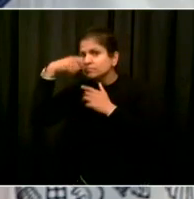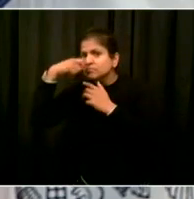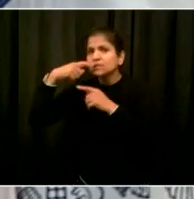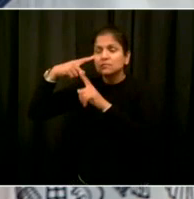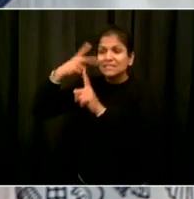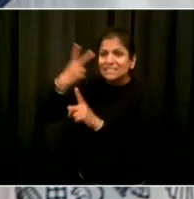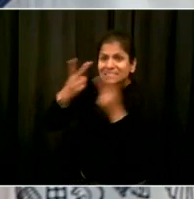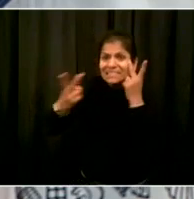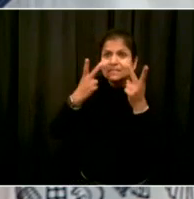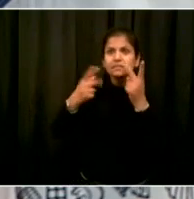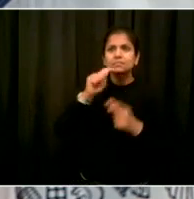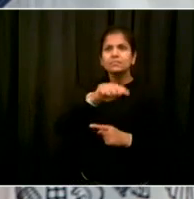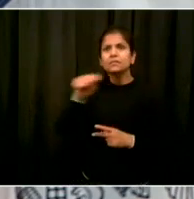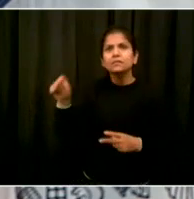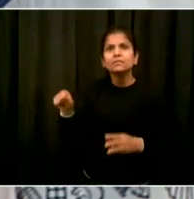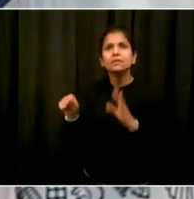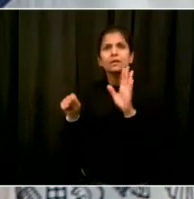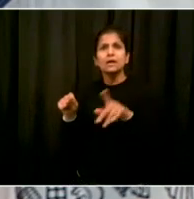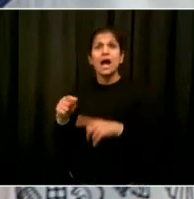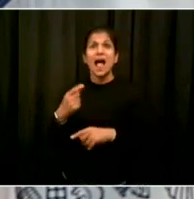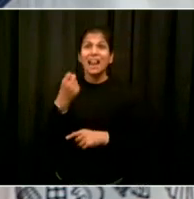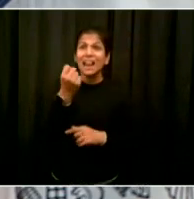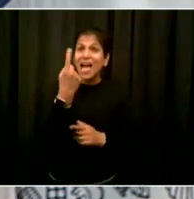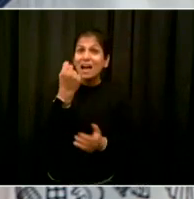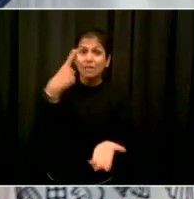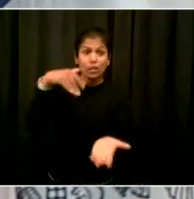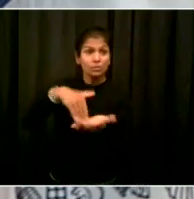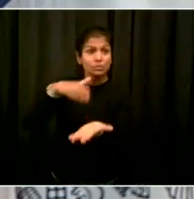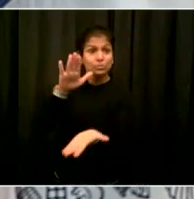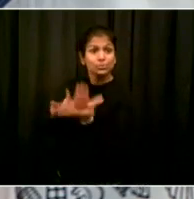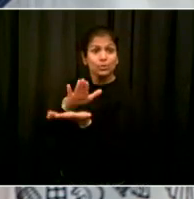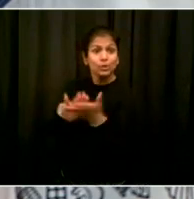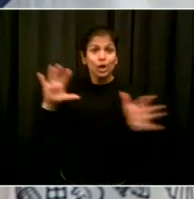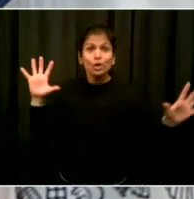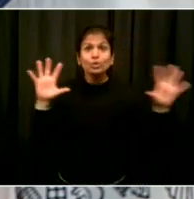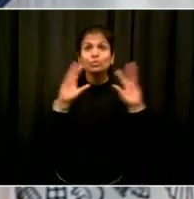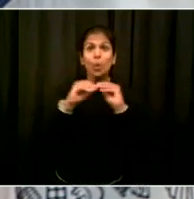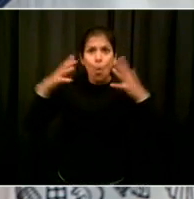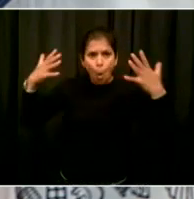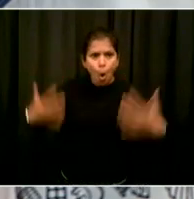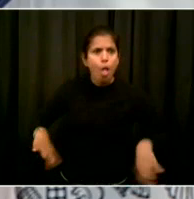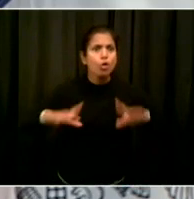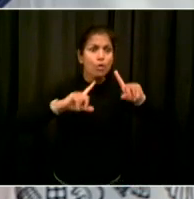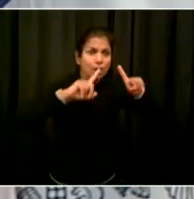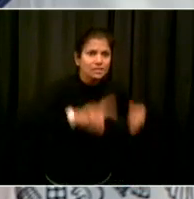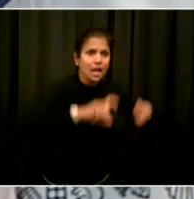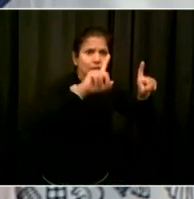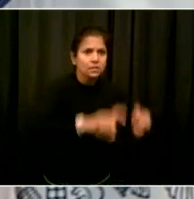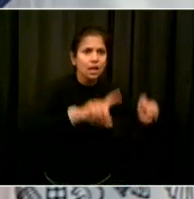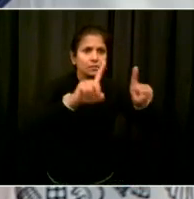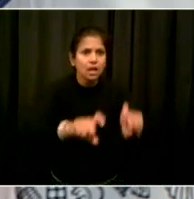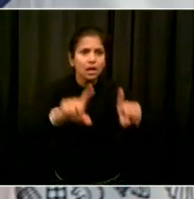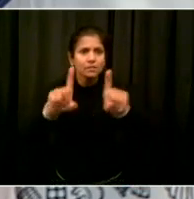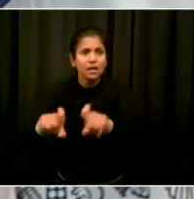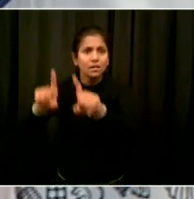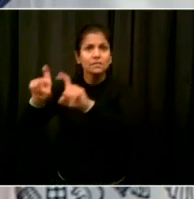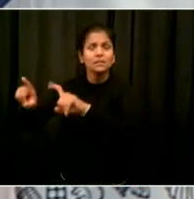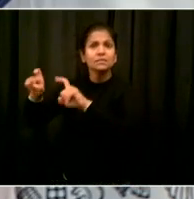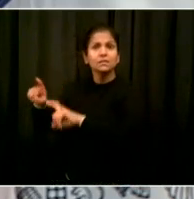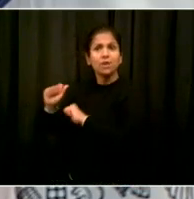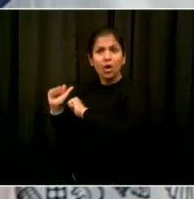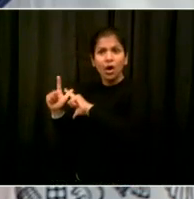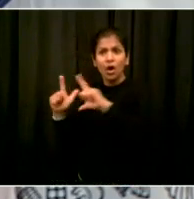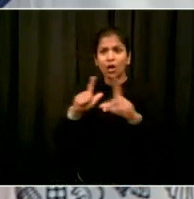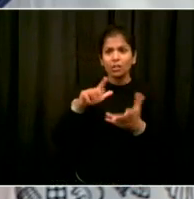55,000 plus tests taken, and only 64 positive cases. I just want this to